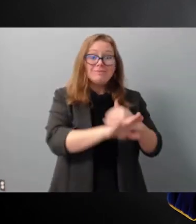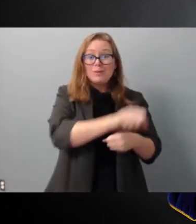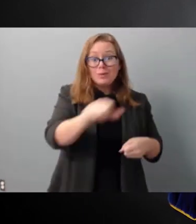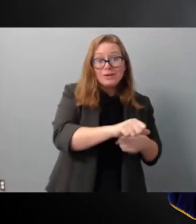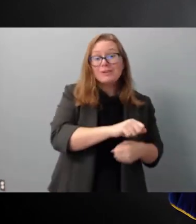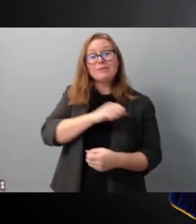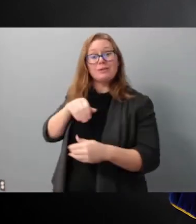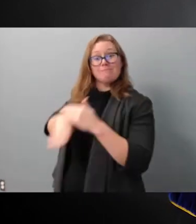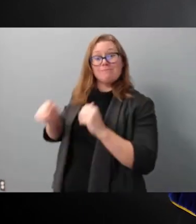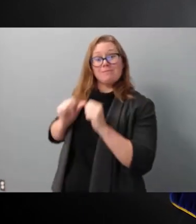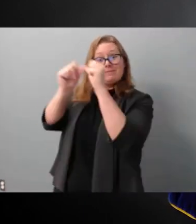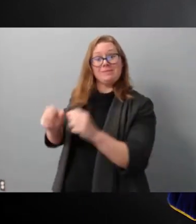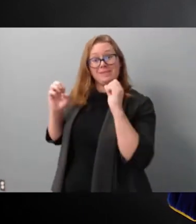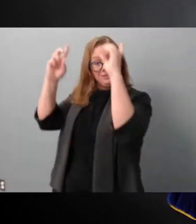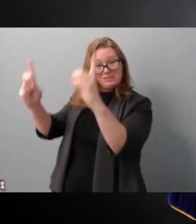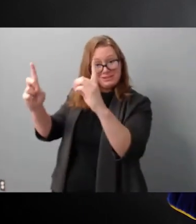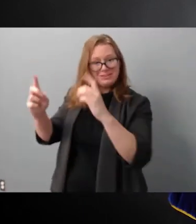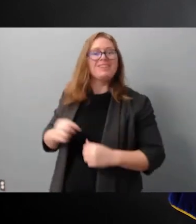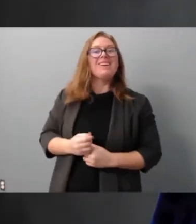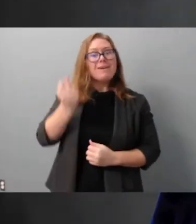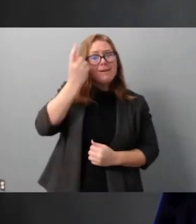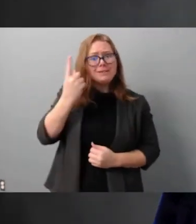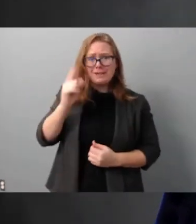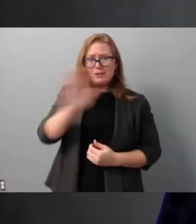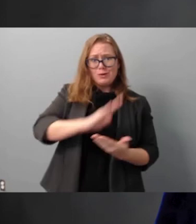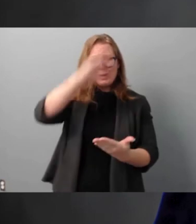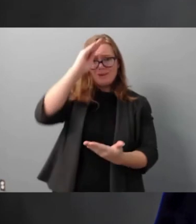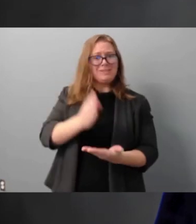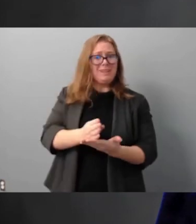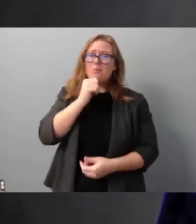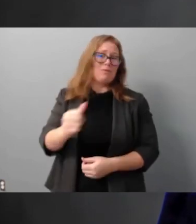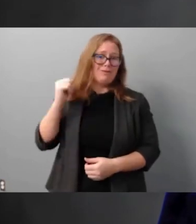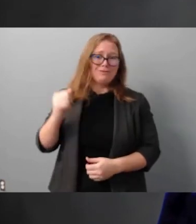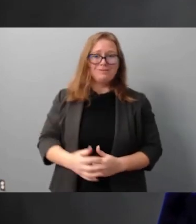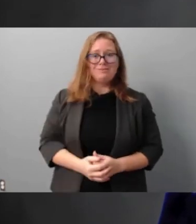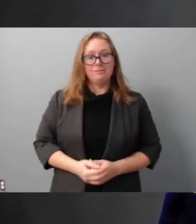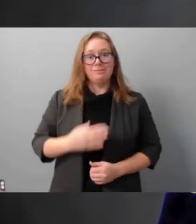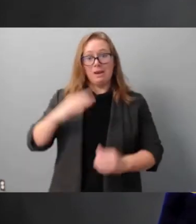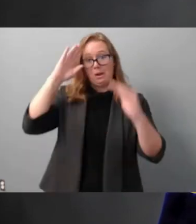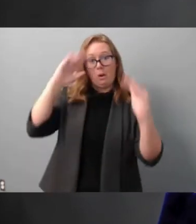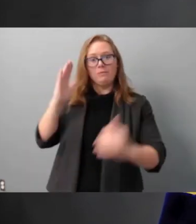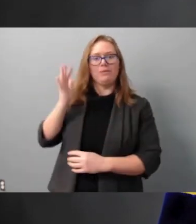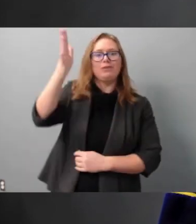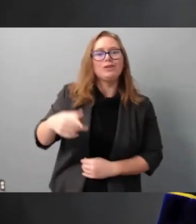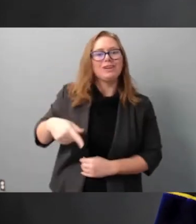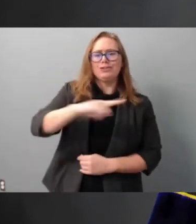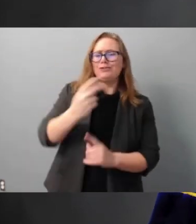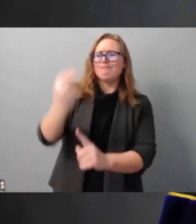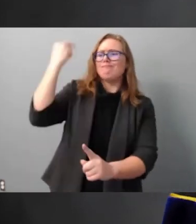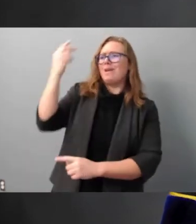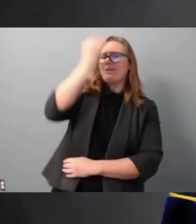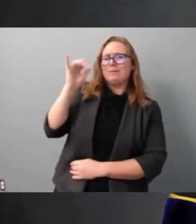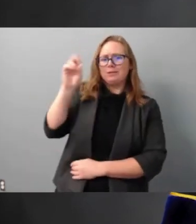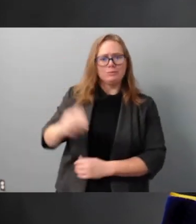studies. In either case, your learning won't stop. I hope that in future years, when you look back at your time at ISU, you find that the knowledge you